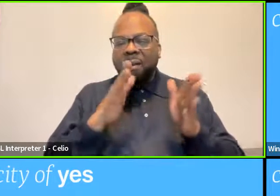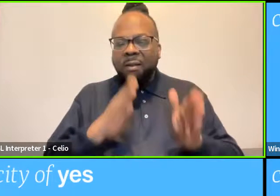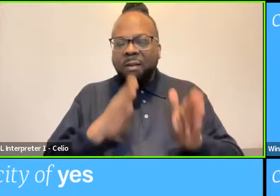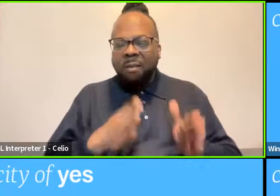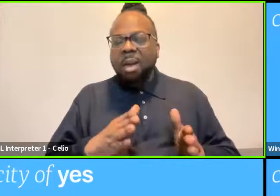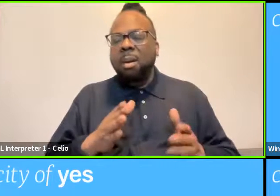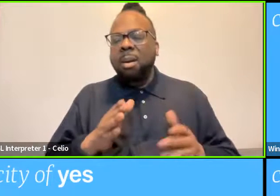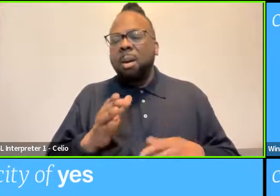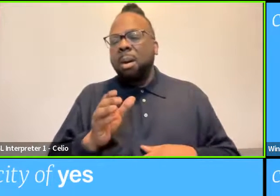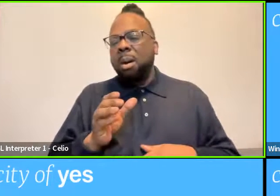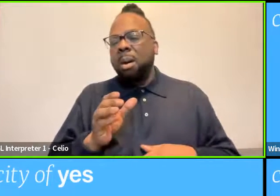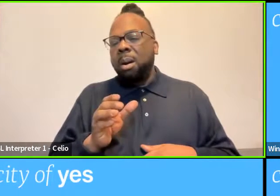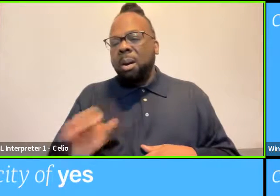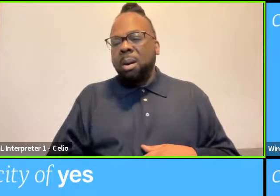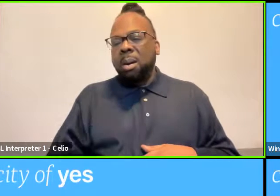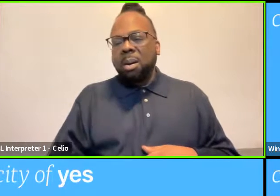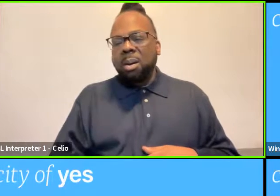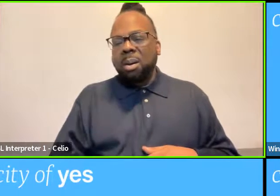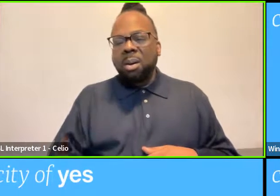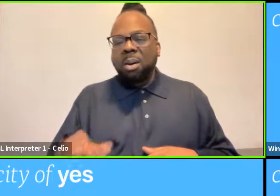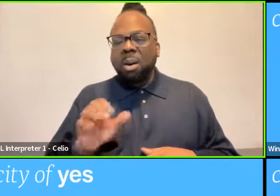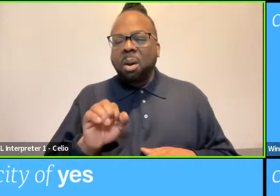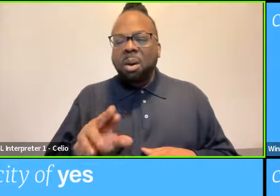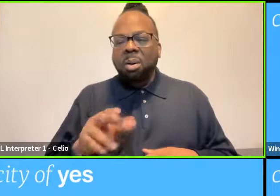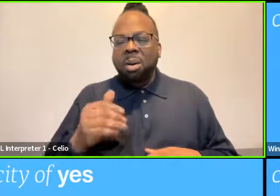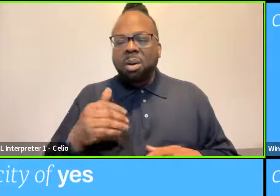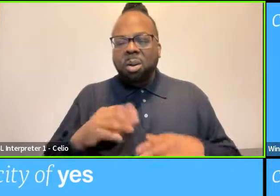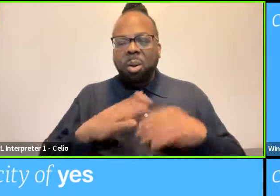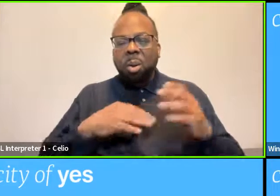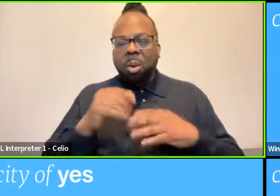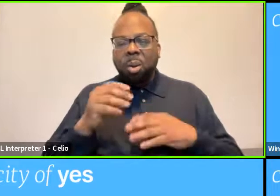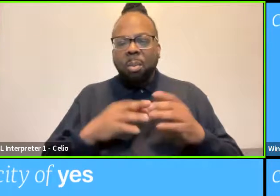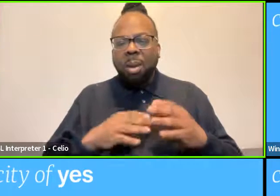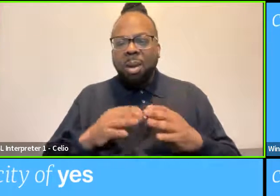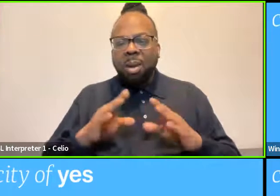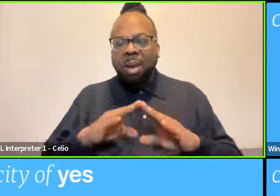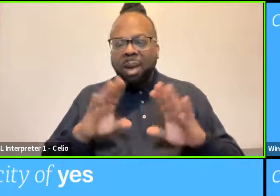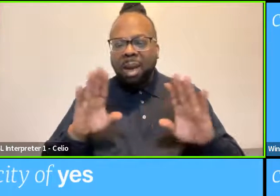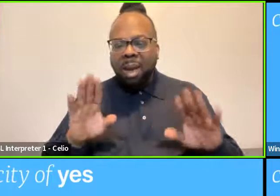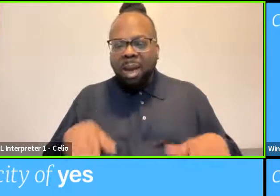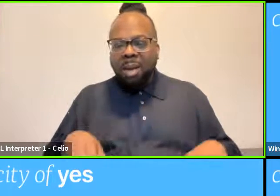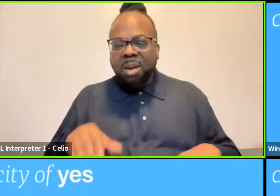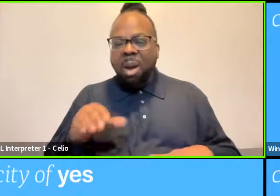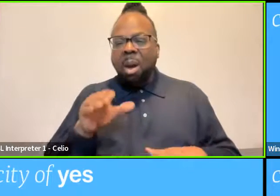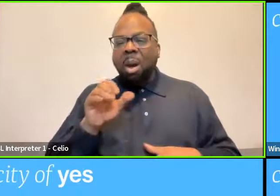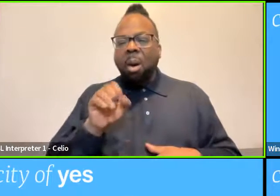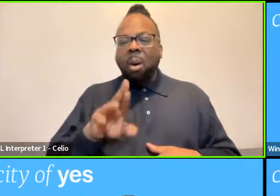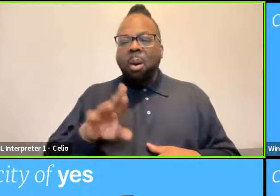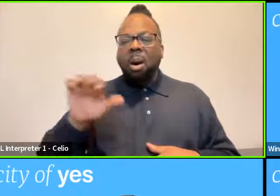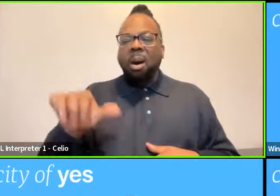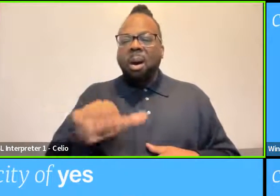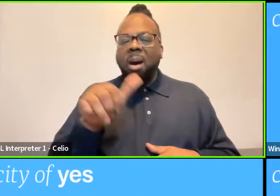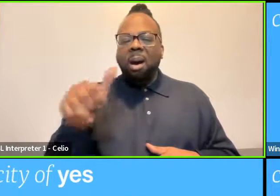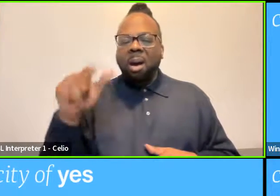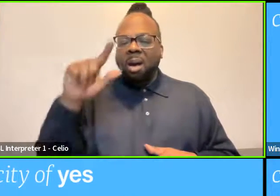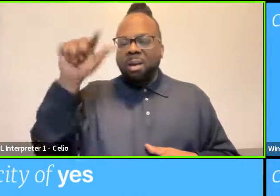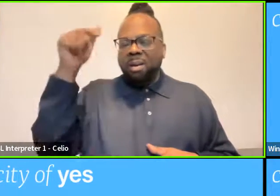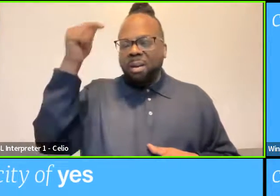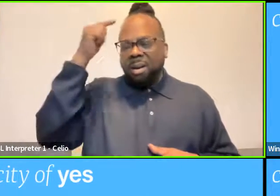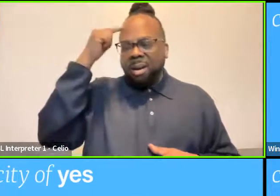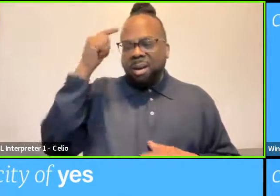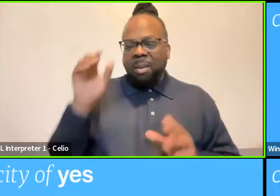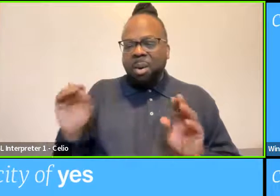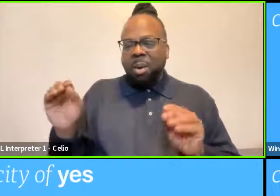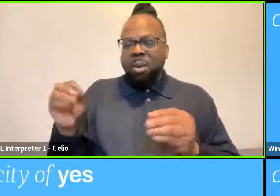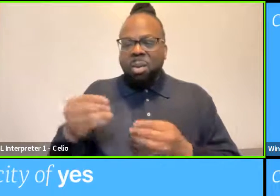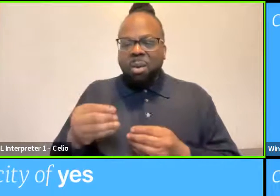of 100% affordable housing, or is there a city or other government organization that's going